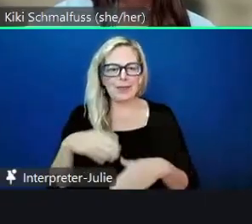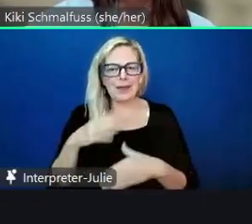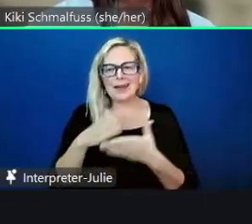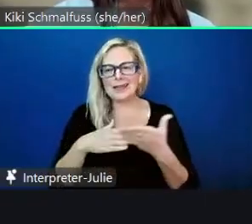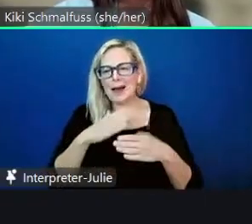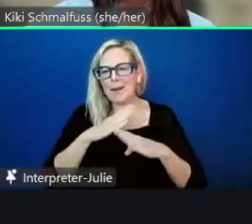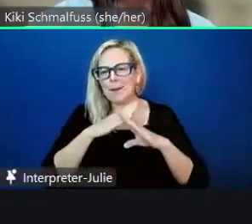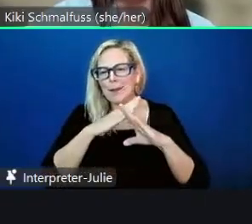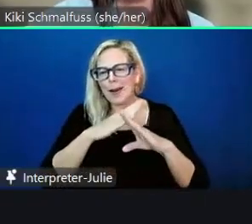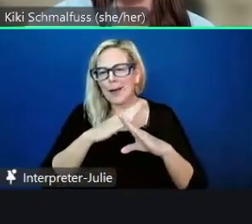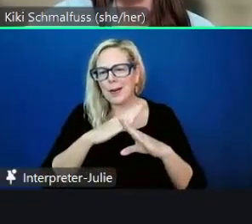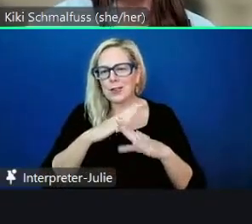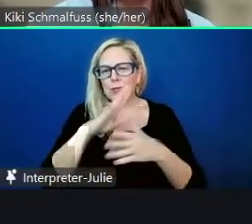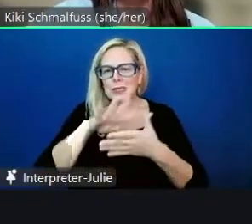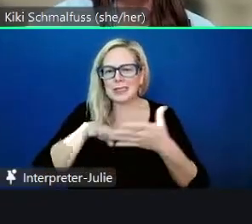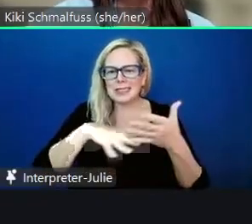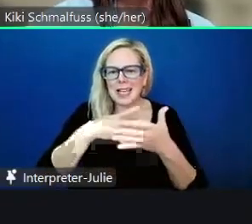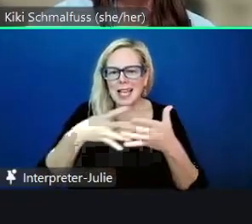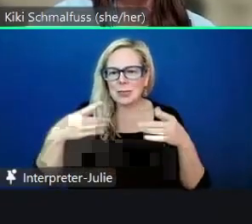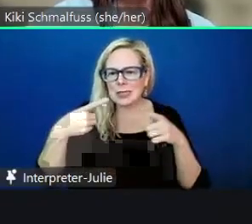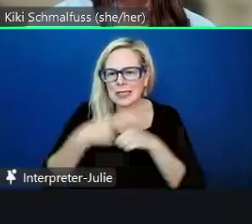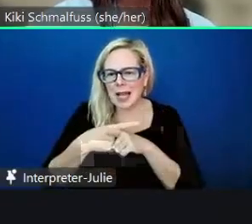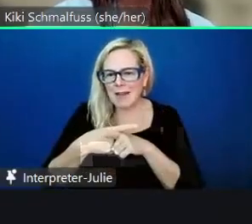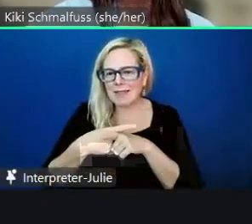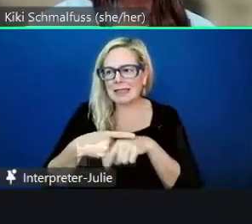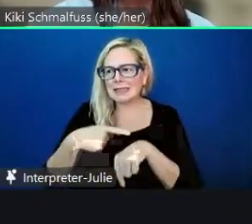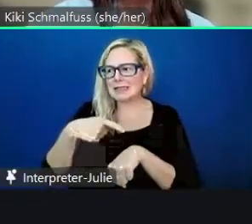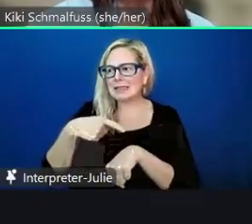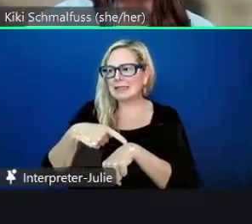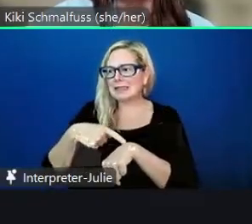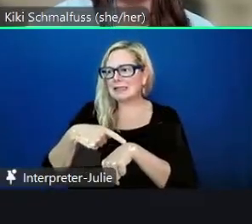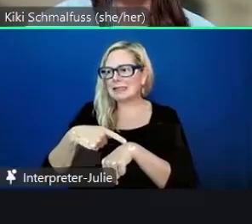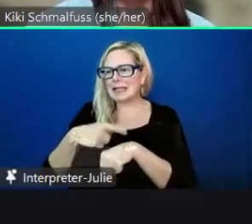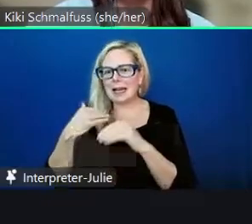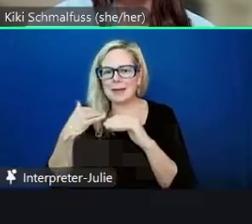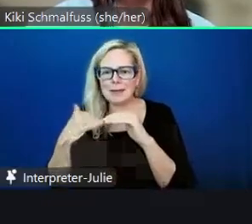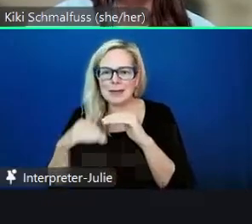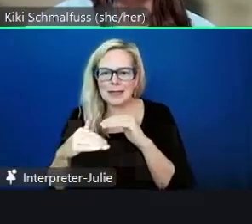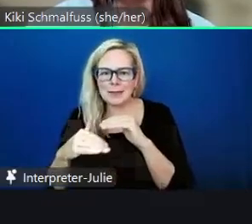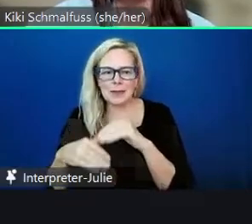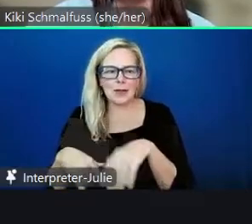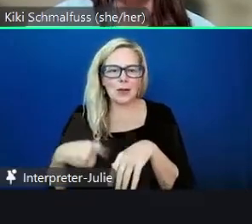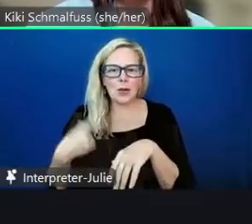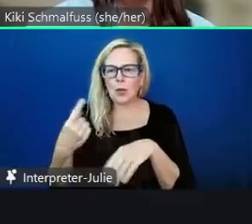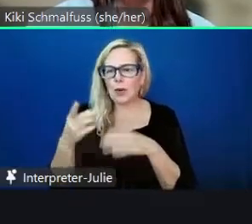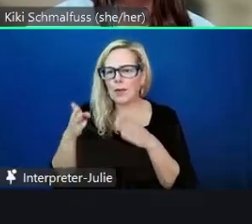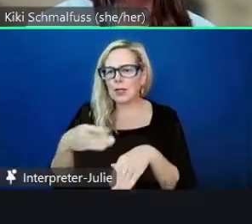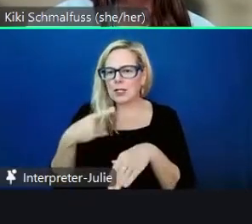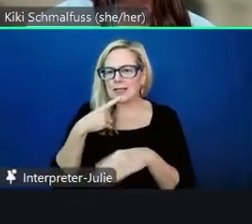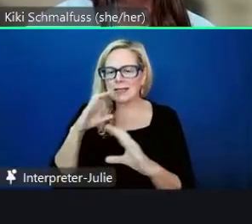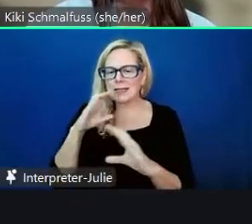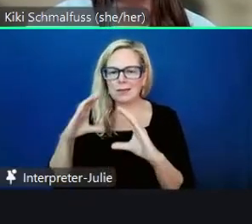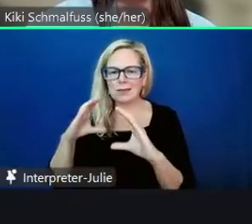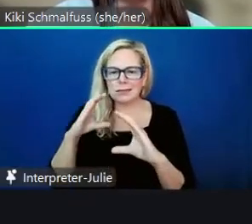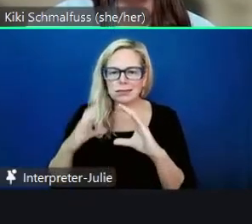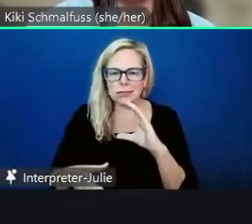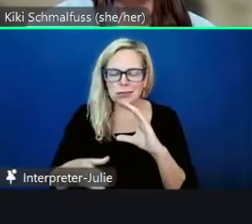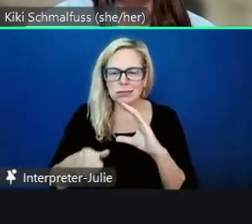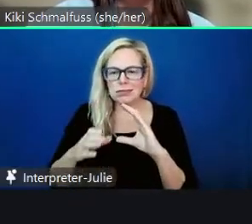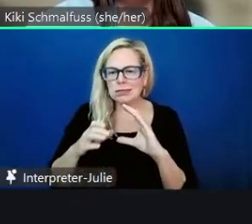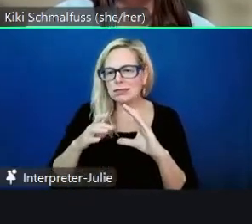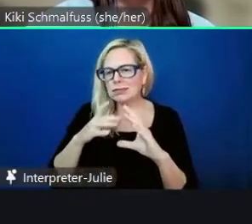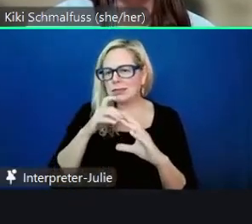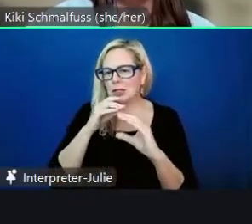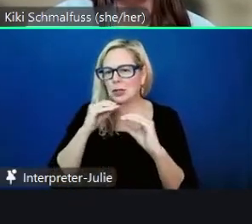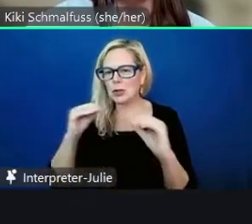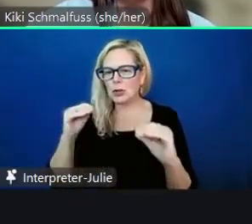scheduling conflicts, lack of time, and one person indicated lack of communication and unresponsiveness, as well as that